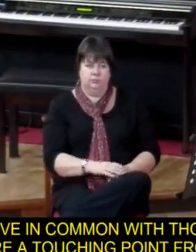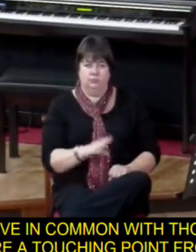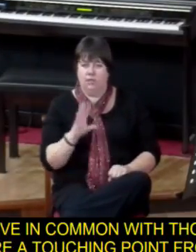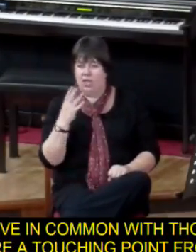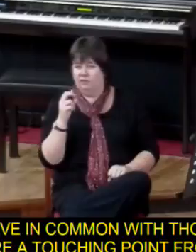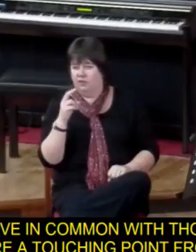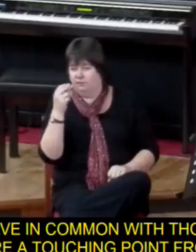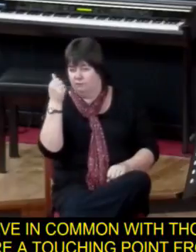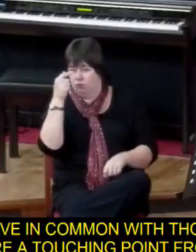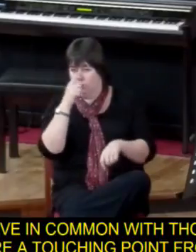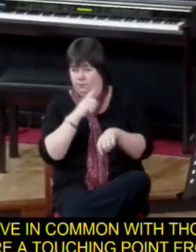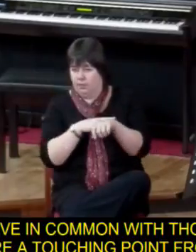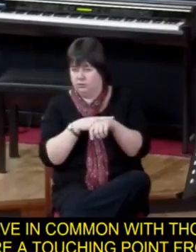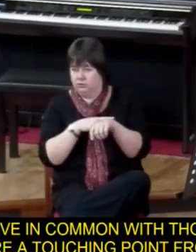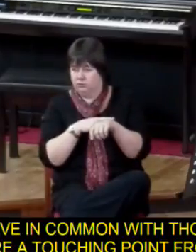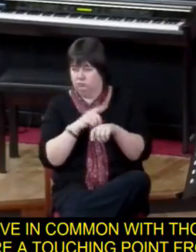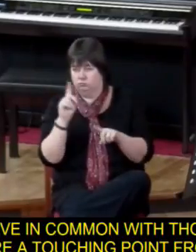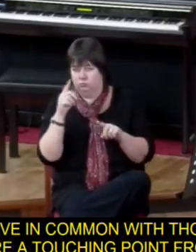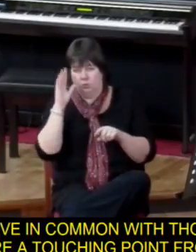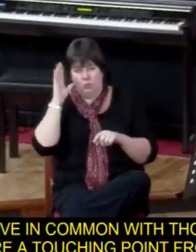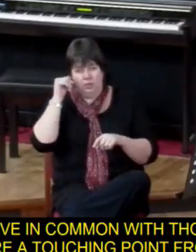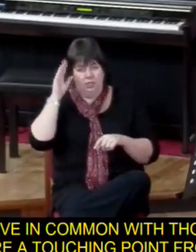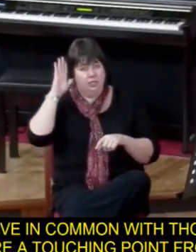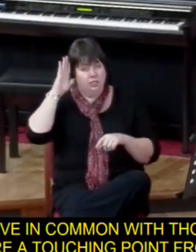another few minutes and then the clock will start.